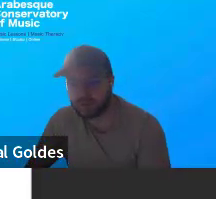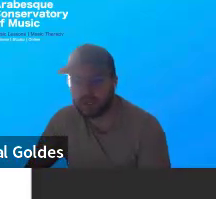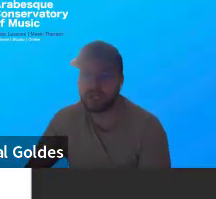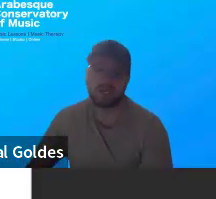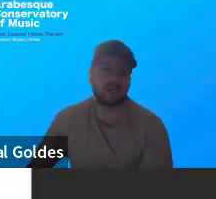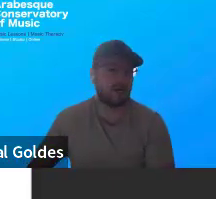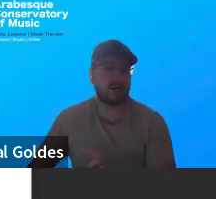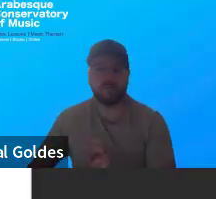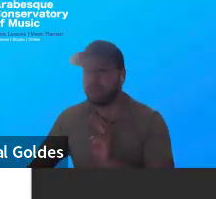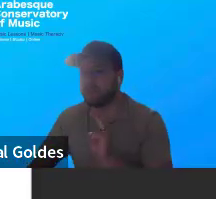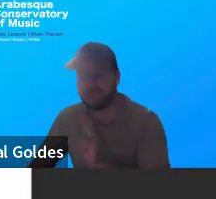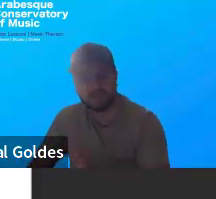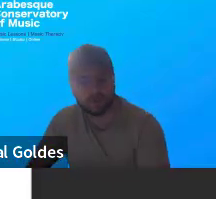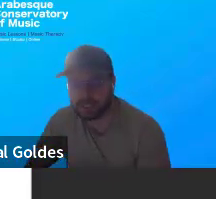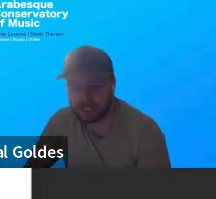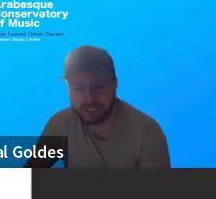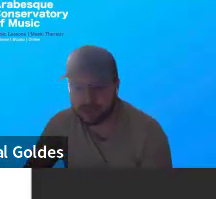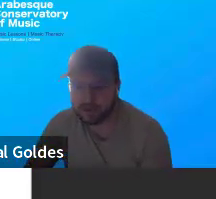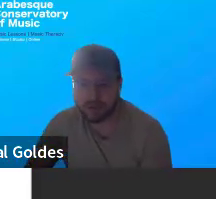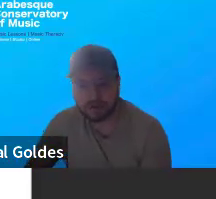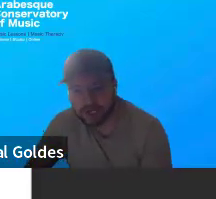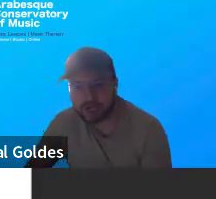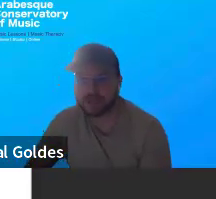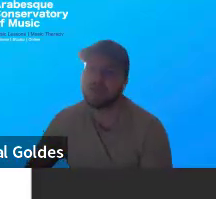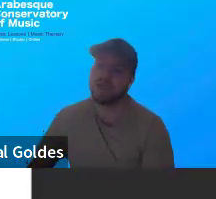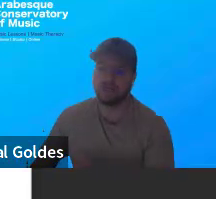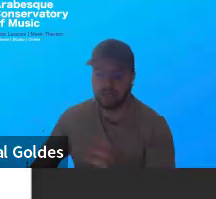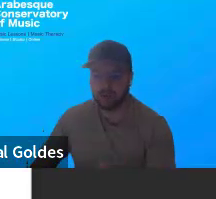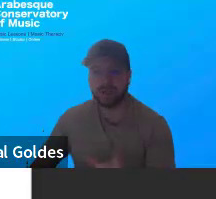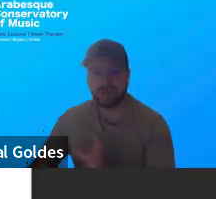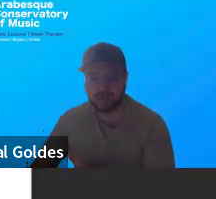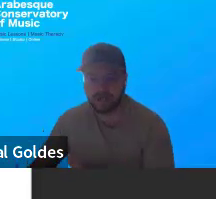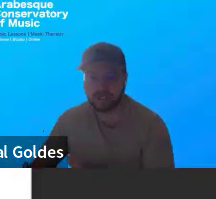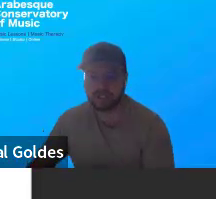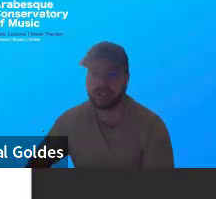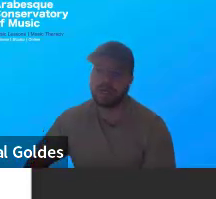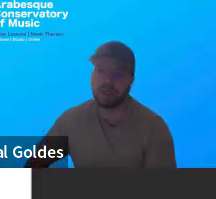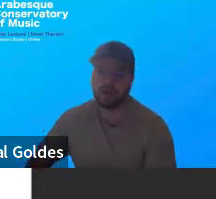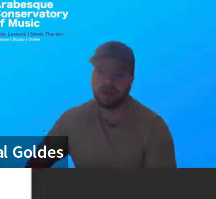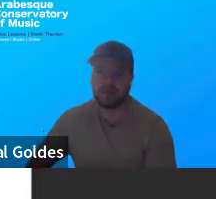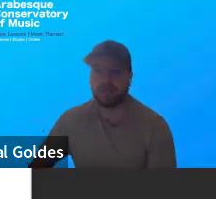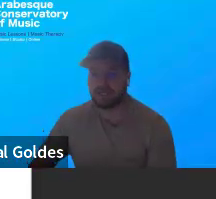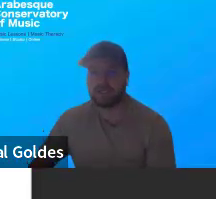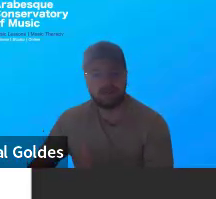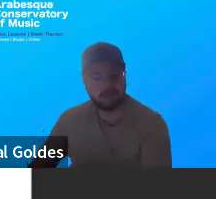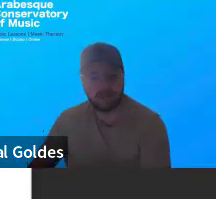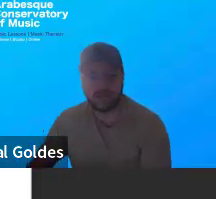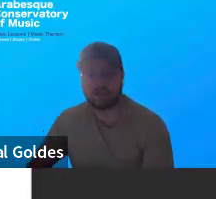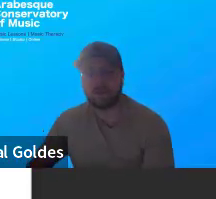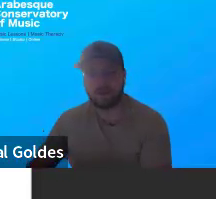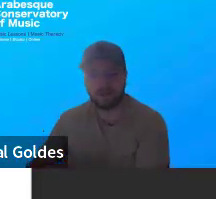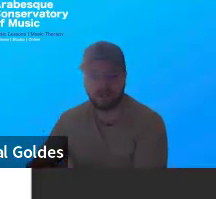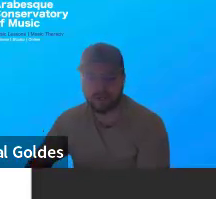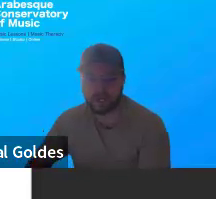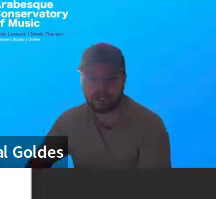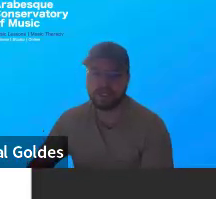many hours per week, do you want to tell us a little bit about your child? And then we customize the lesson